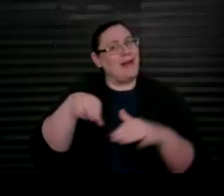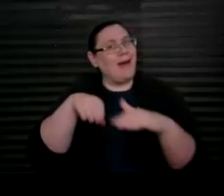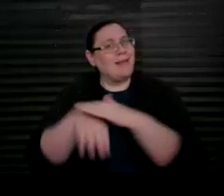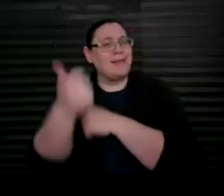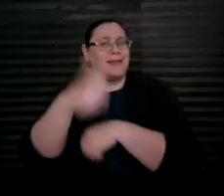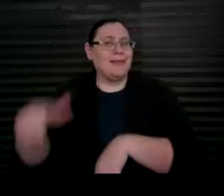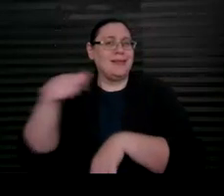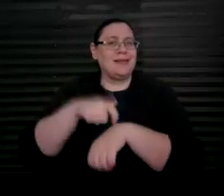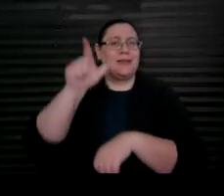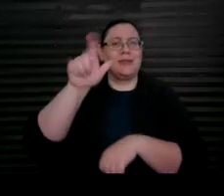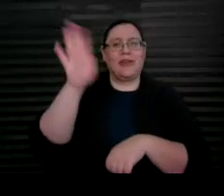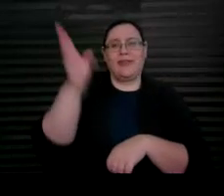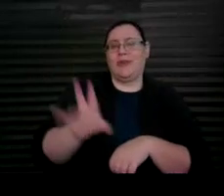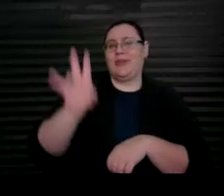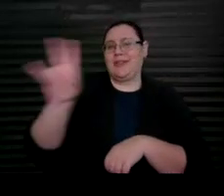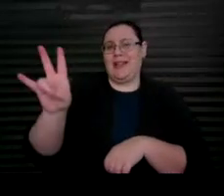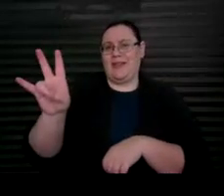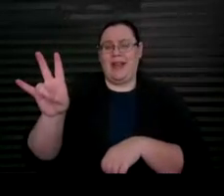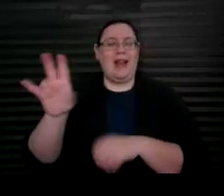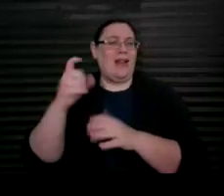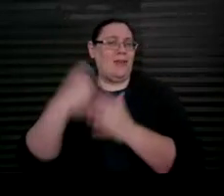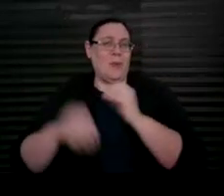and are free to access.